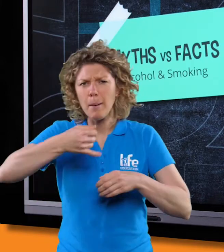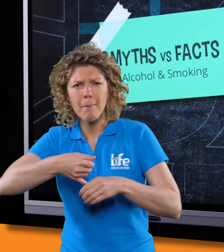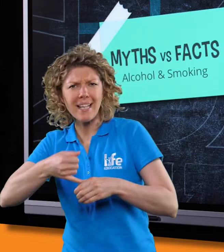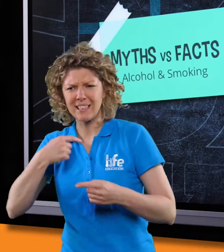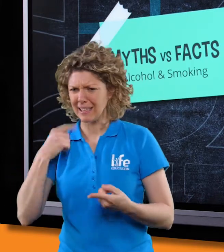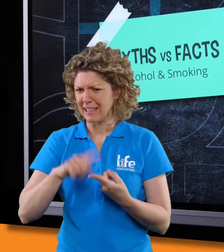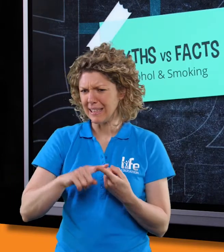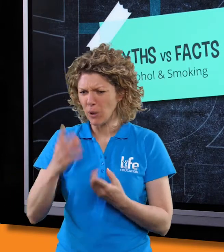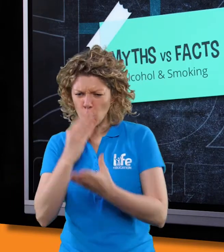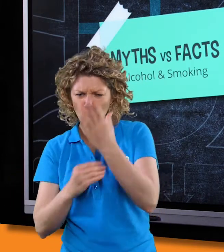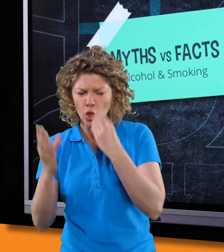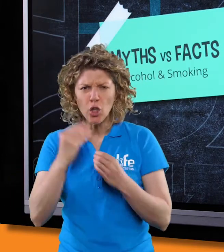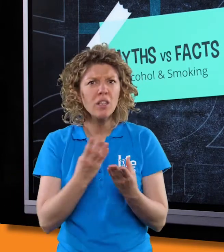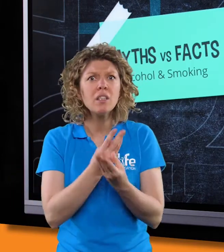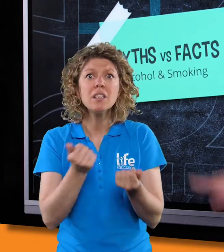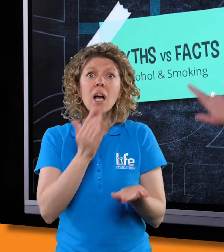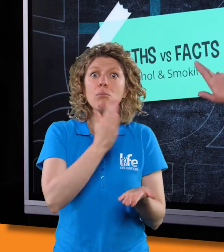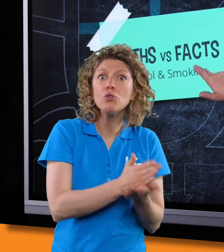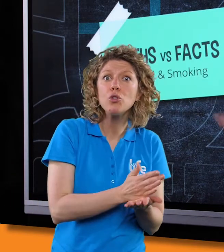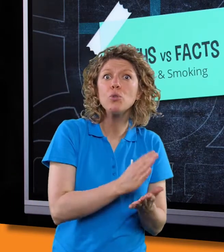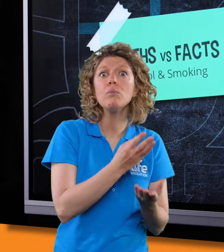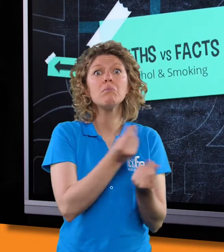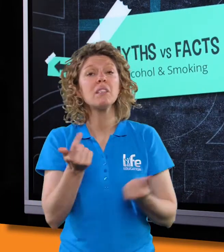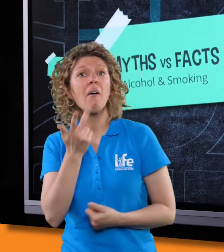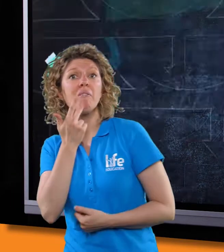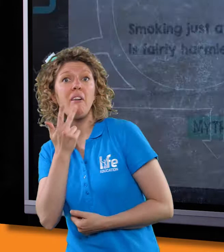there. Let's see if we can sort some of them out.